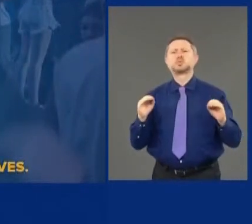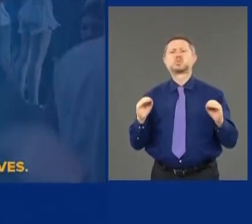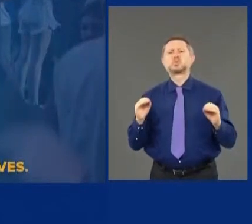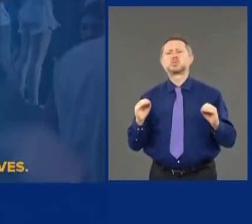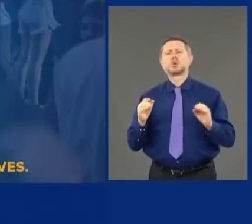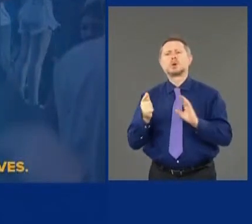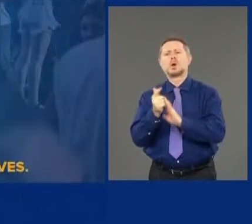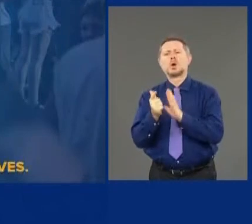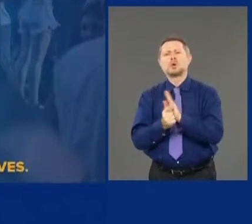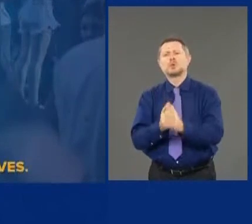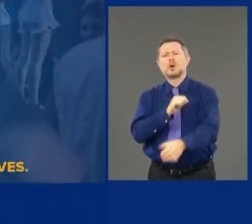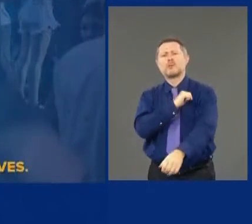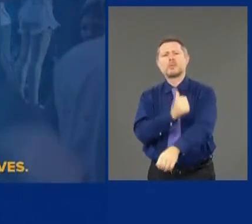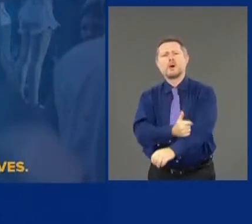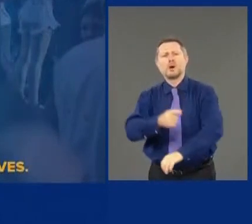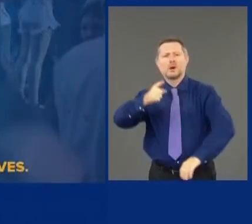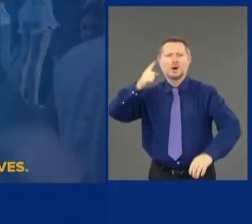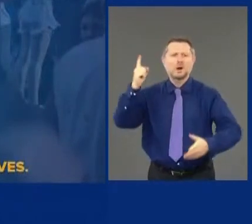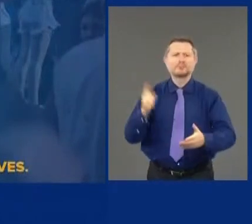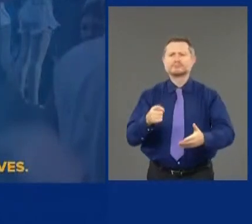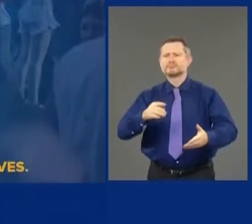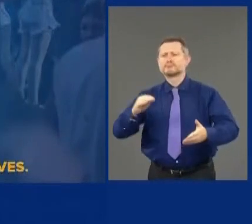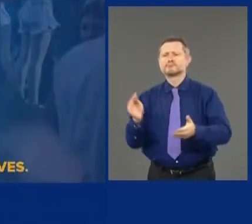to determine opening,